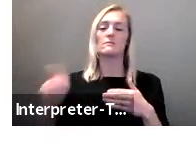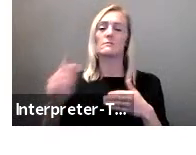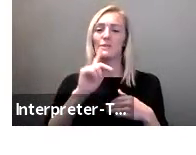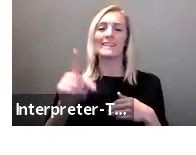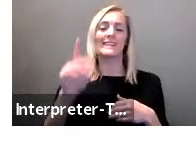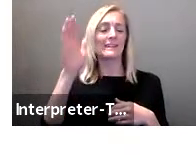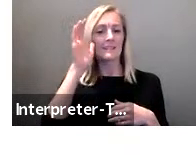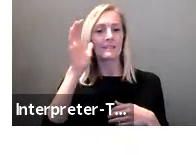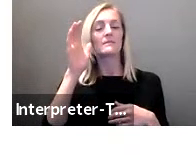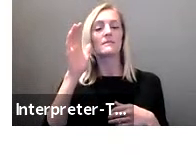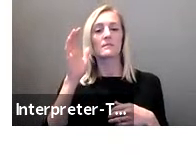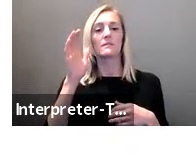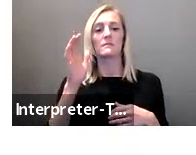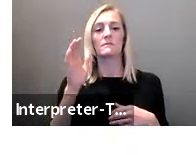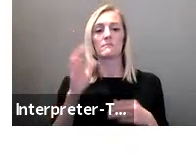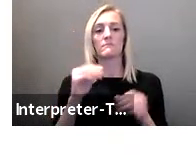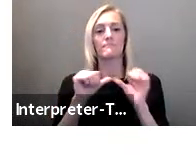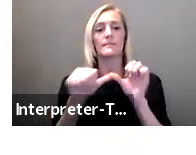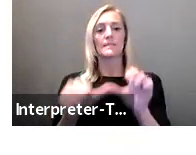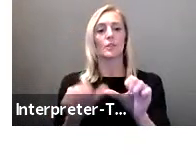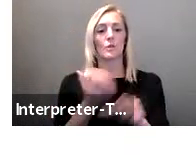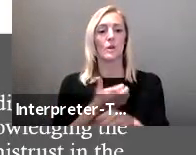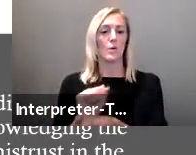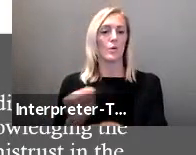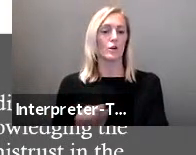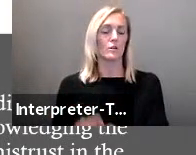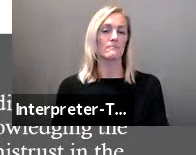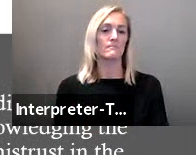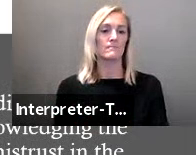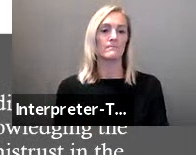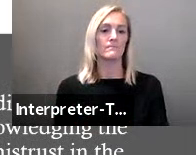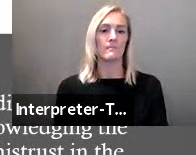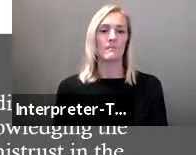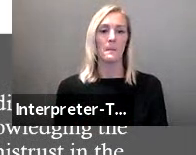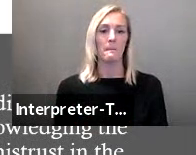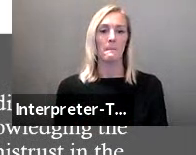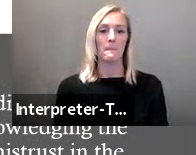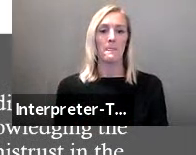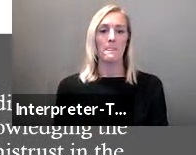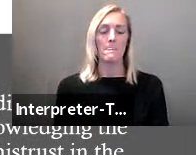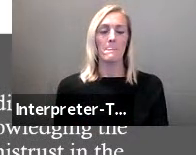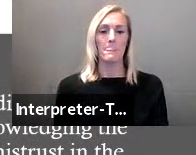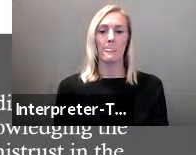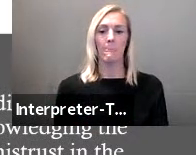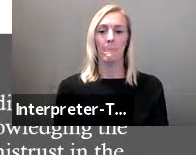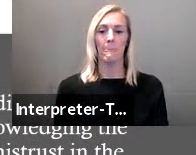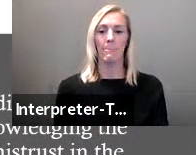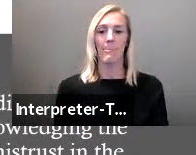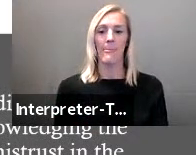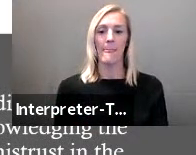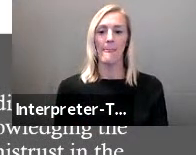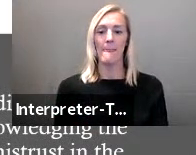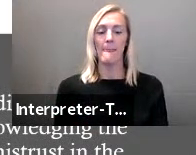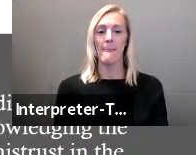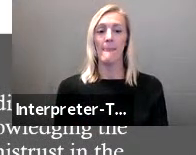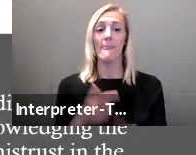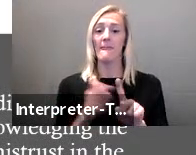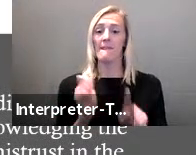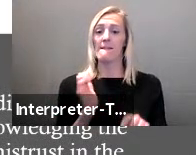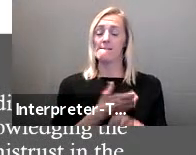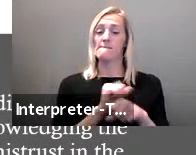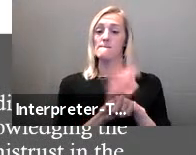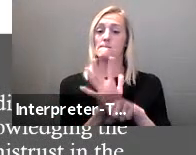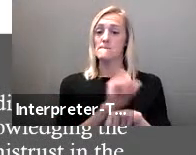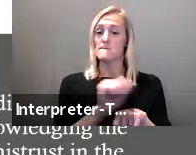these lessons and continue our work. Next slide. What we learned from our COVID work was that